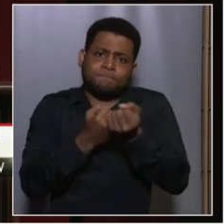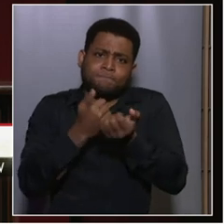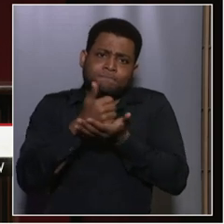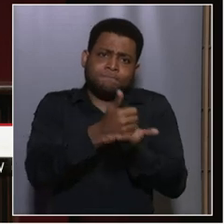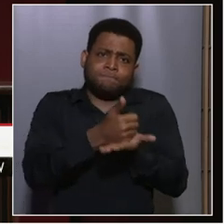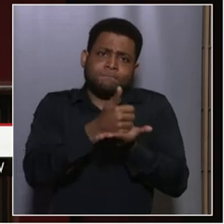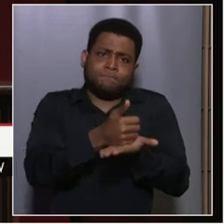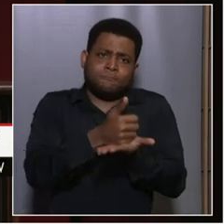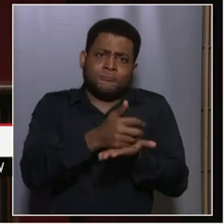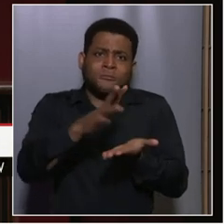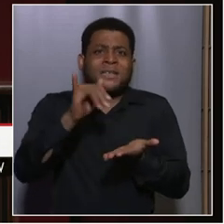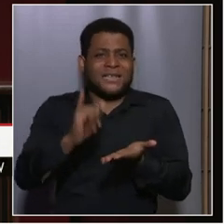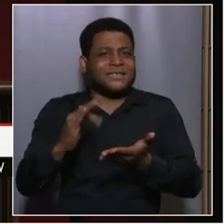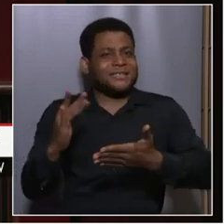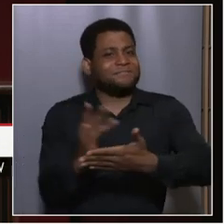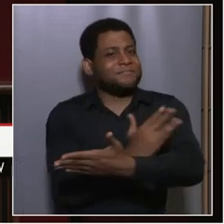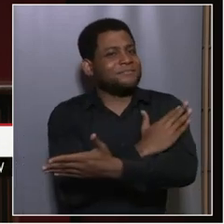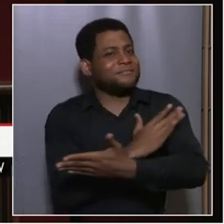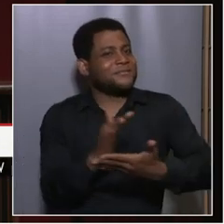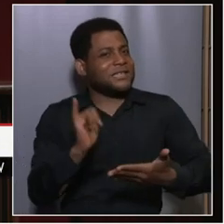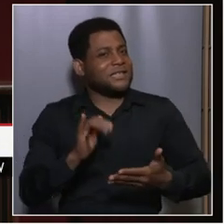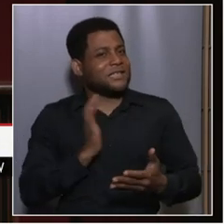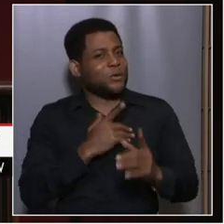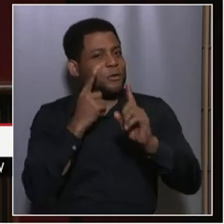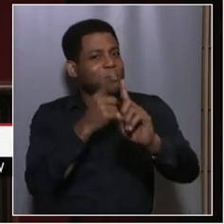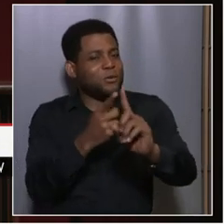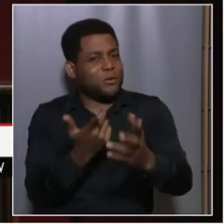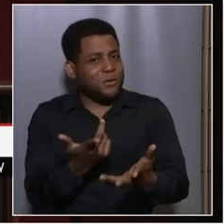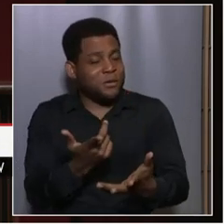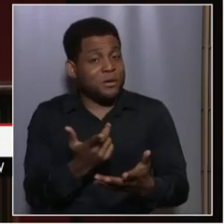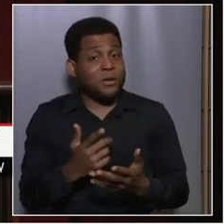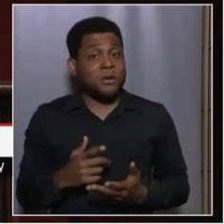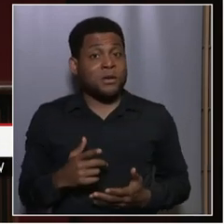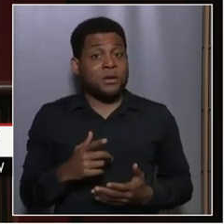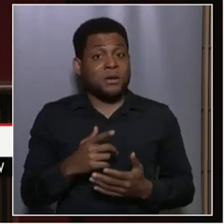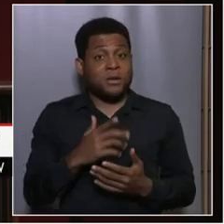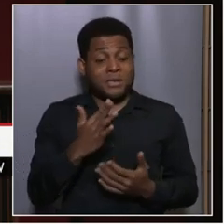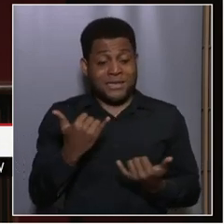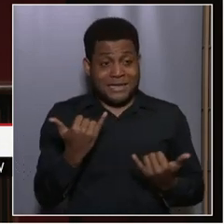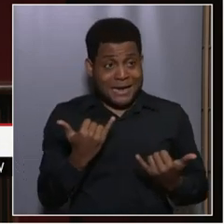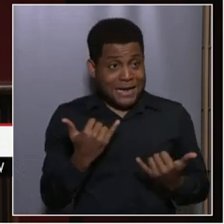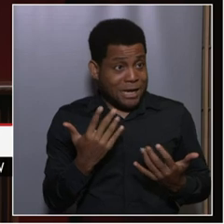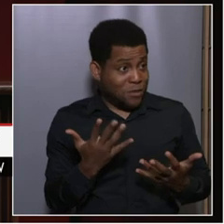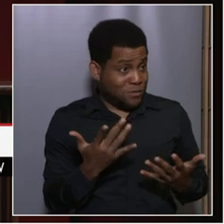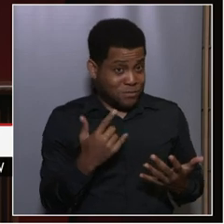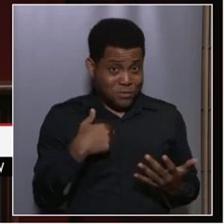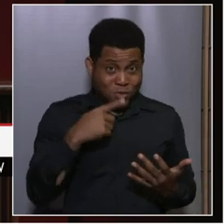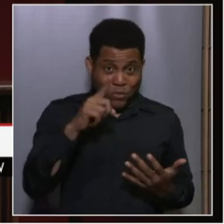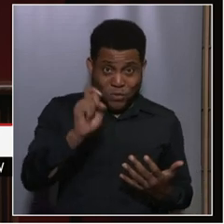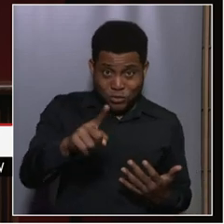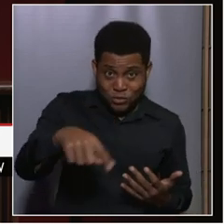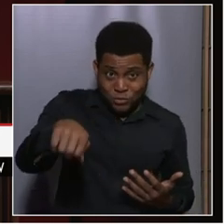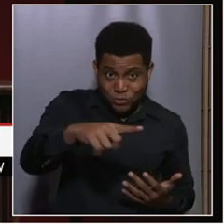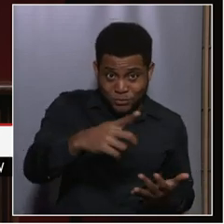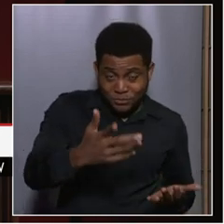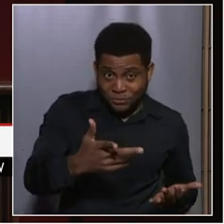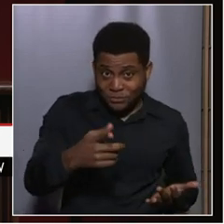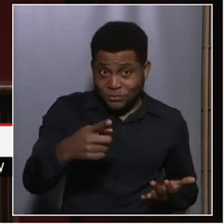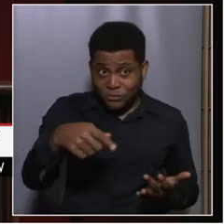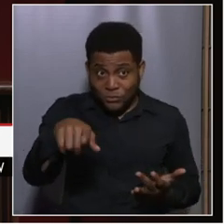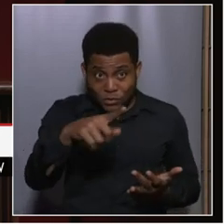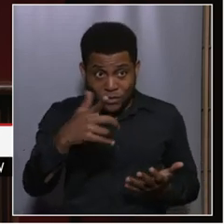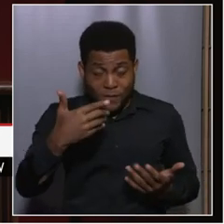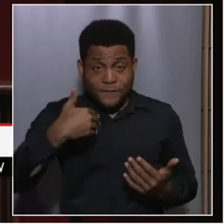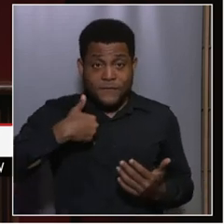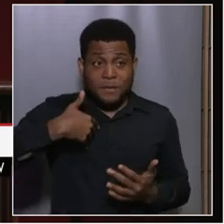do. Now let me ask you this question: does anybody have a bag of jobs that you walk around with?